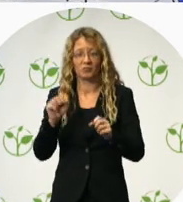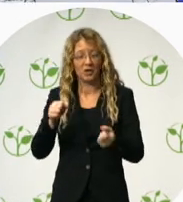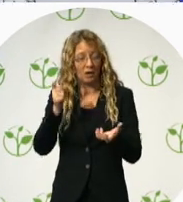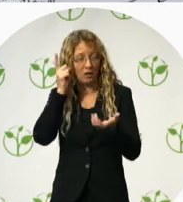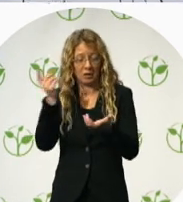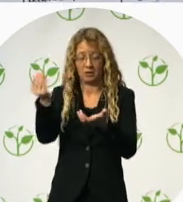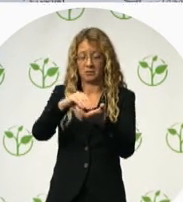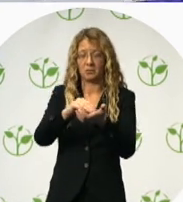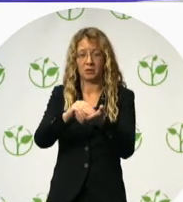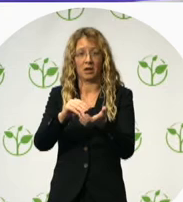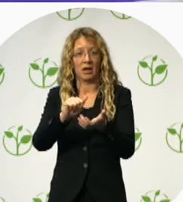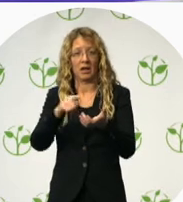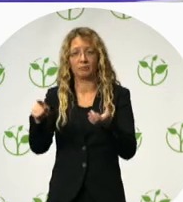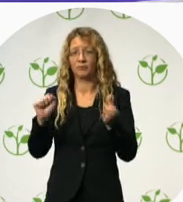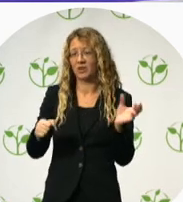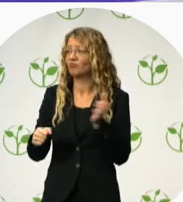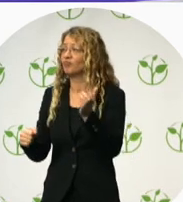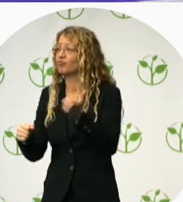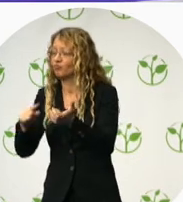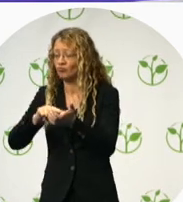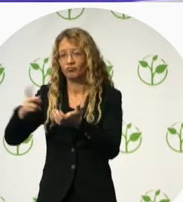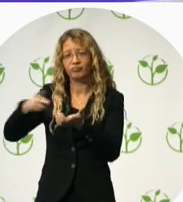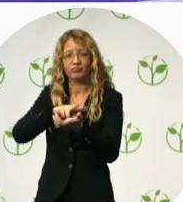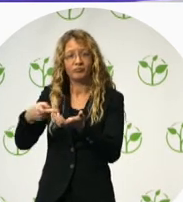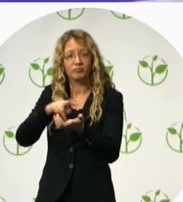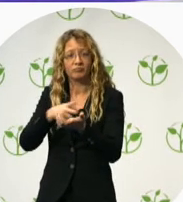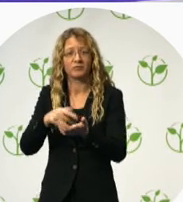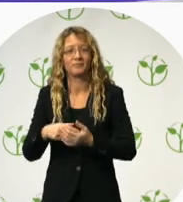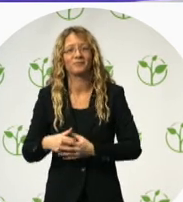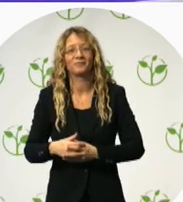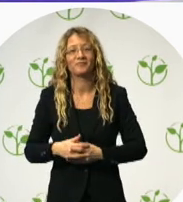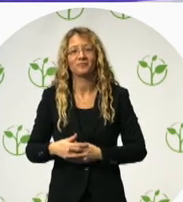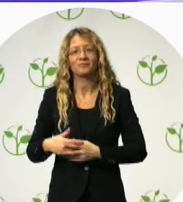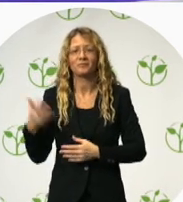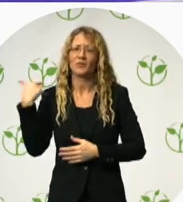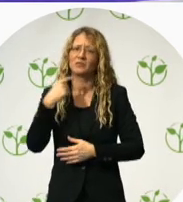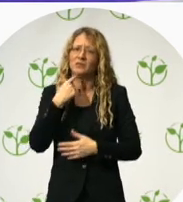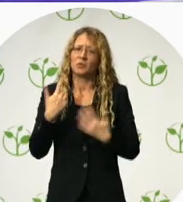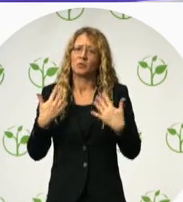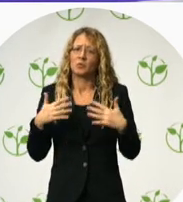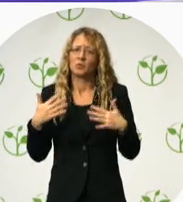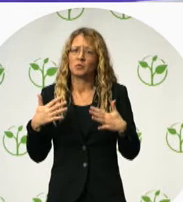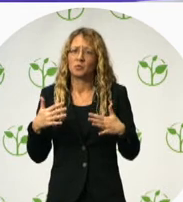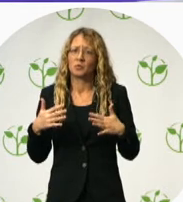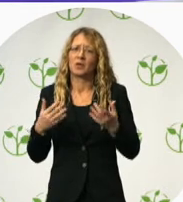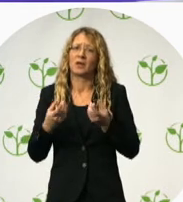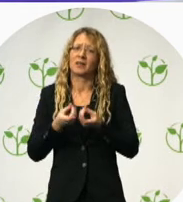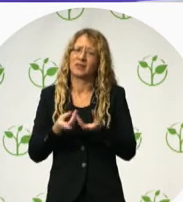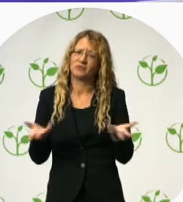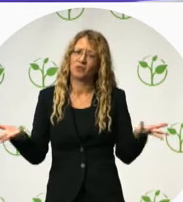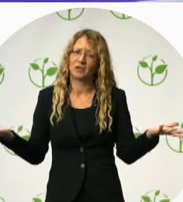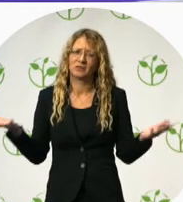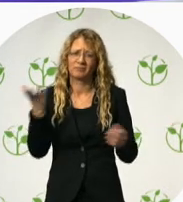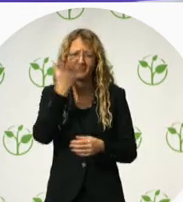powerful message saying, let's use the power and beauty of diversity and use it as a business case and make